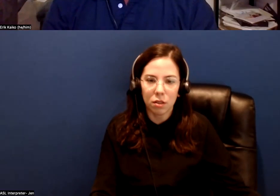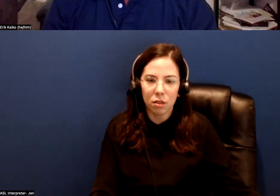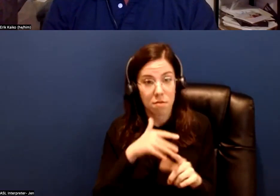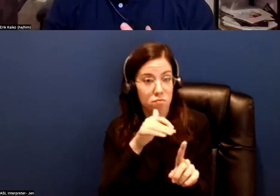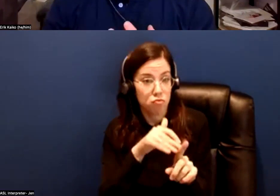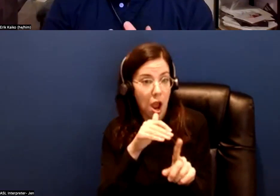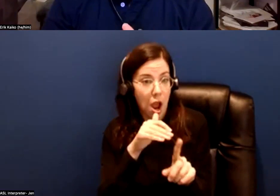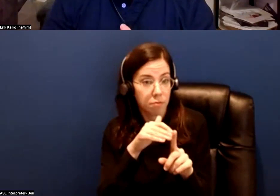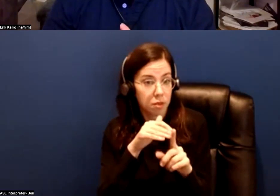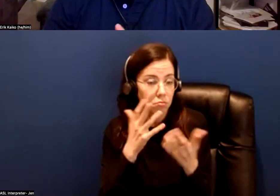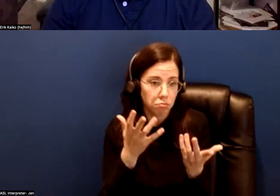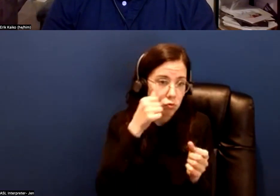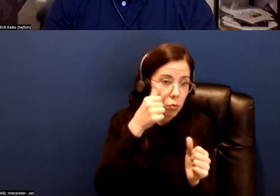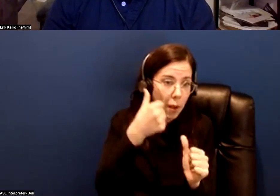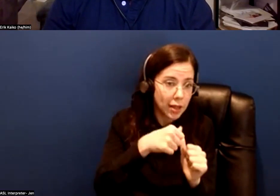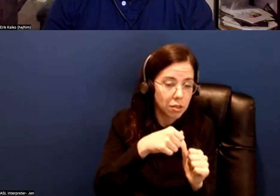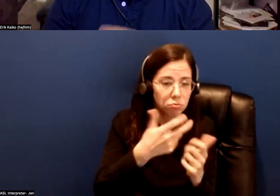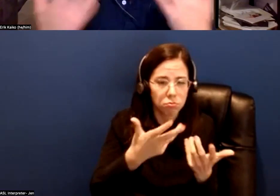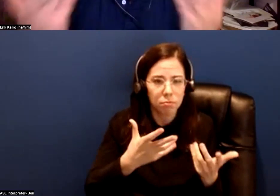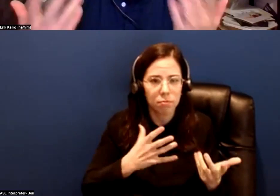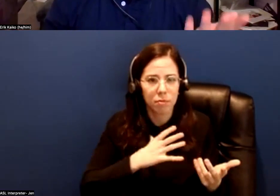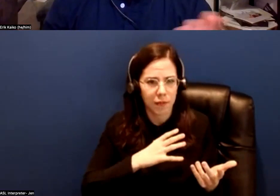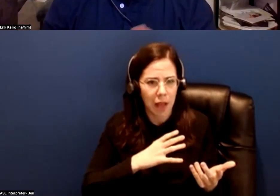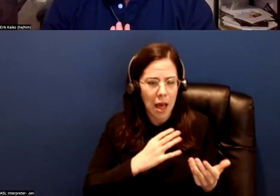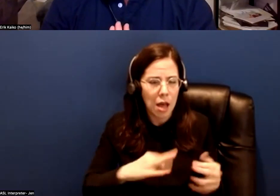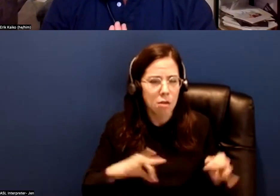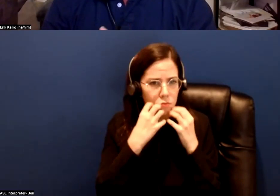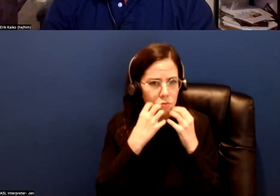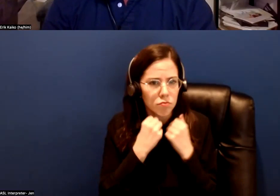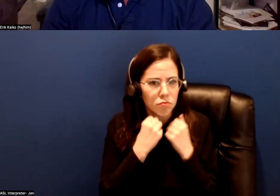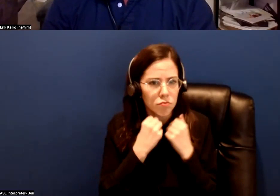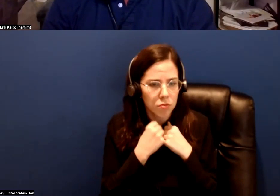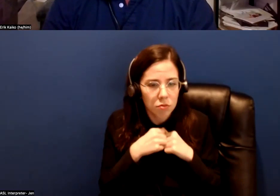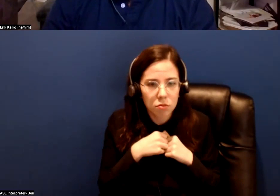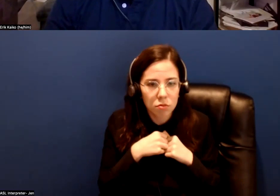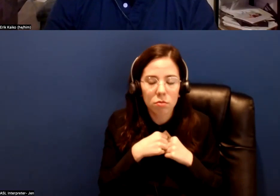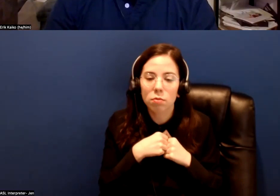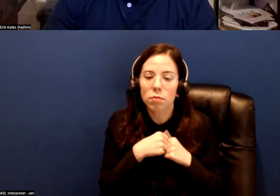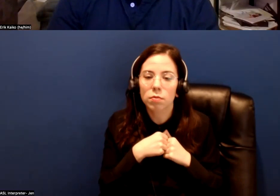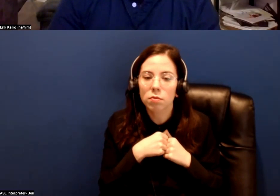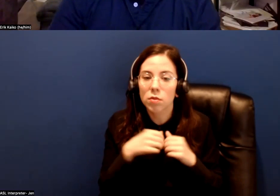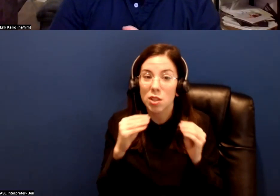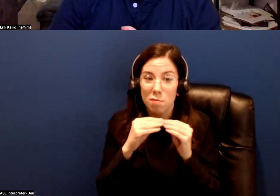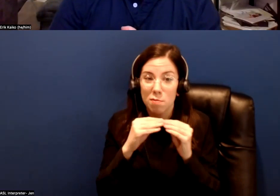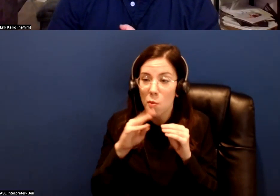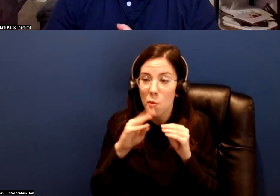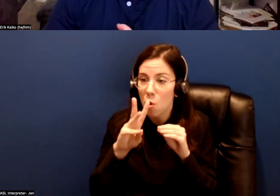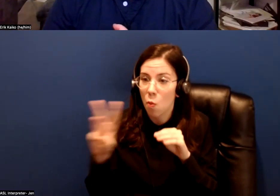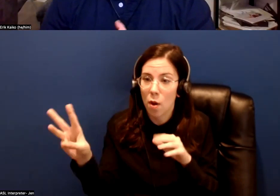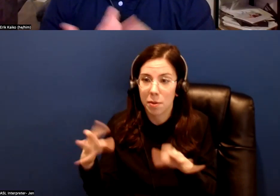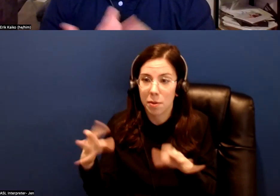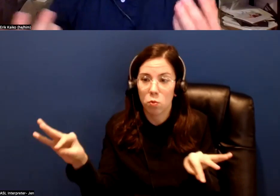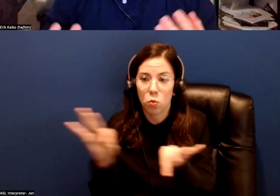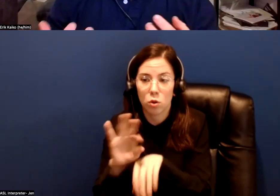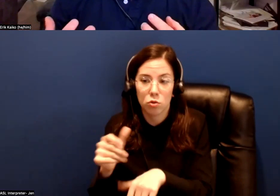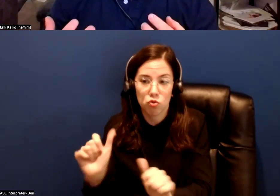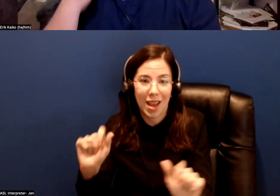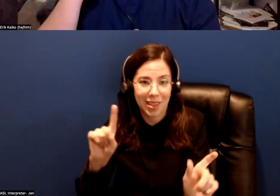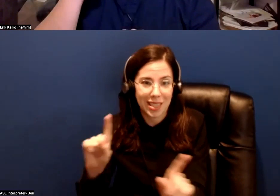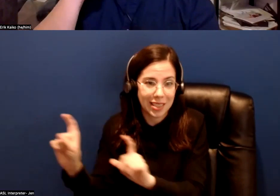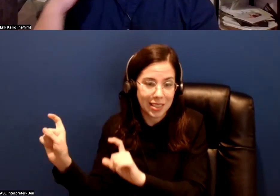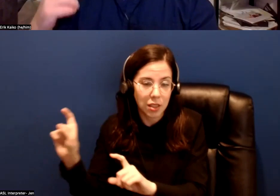there's a lot of value in it, and there are more and more platforms that are worth trying in that regard. Um, I